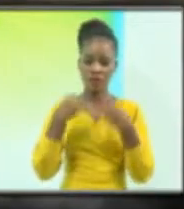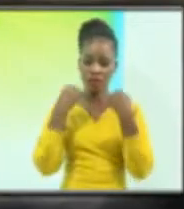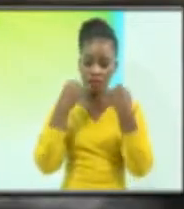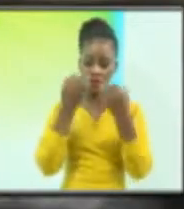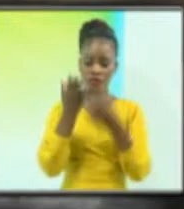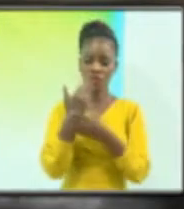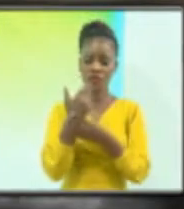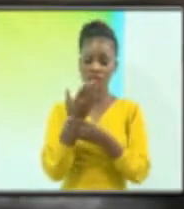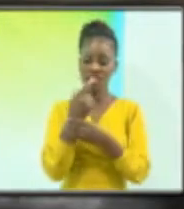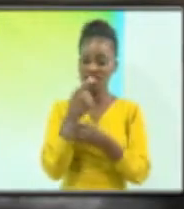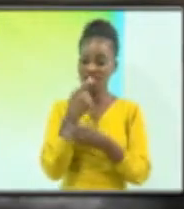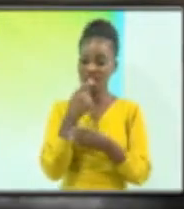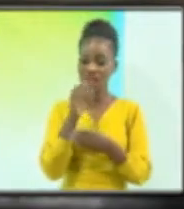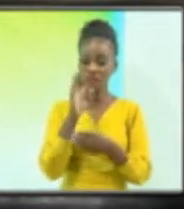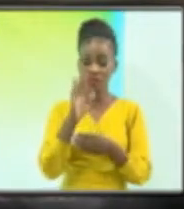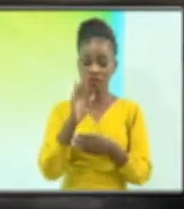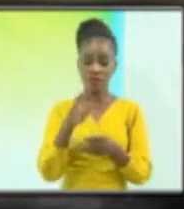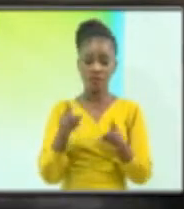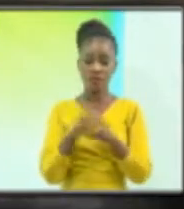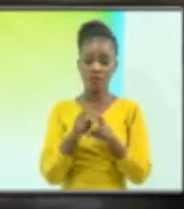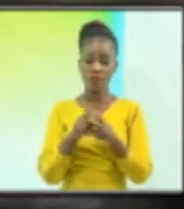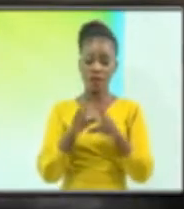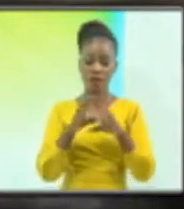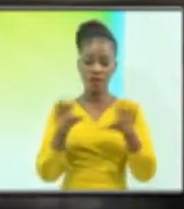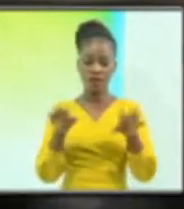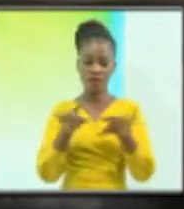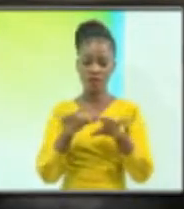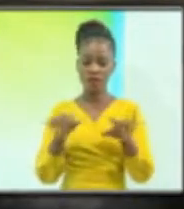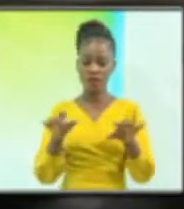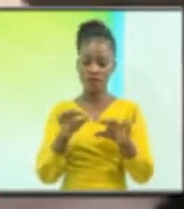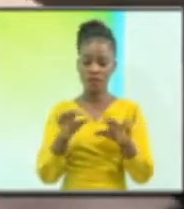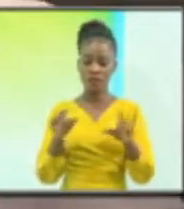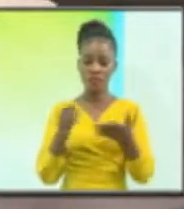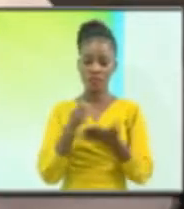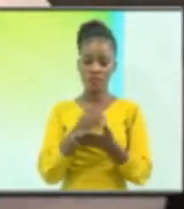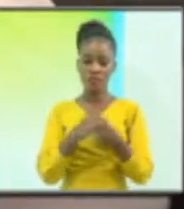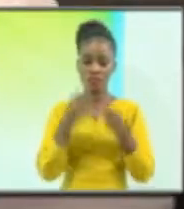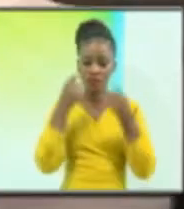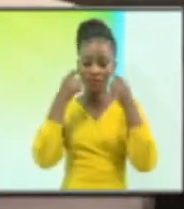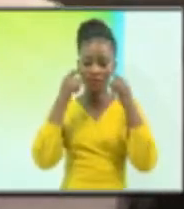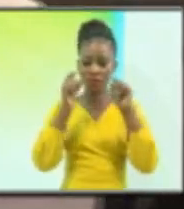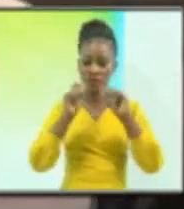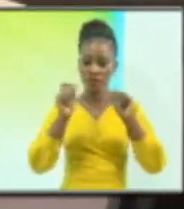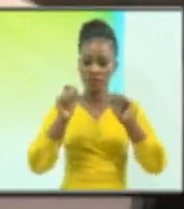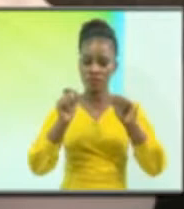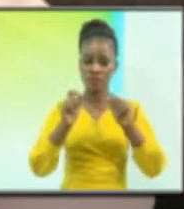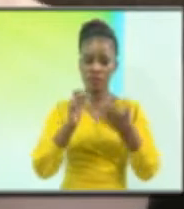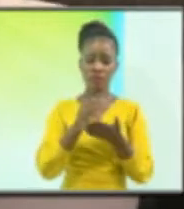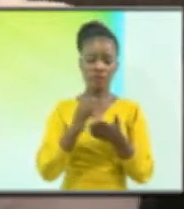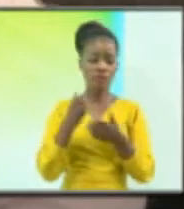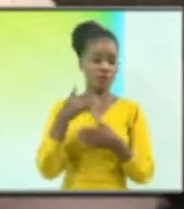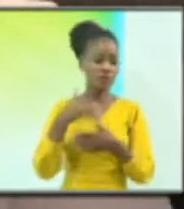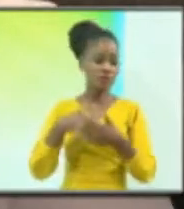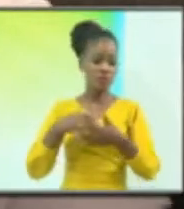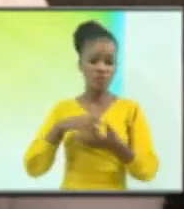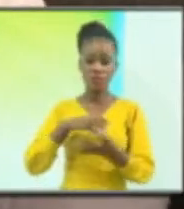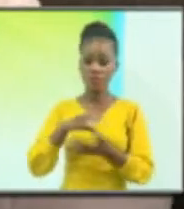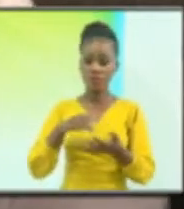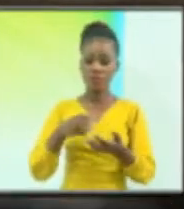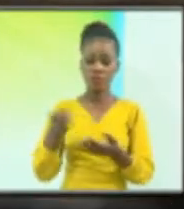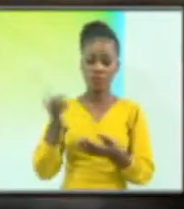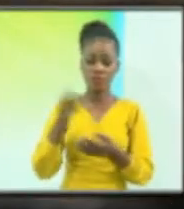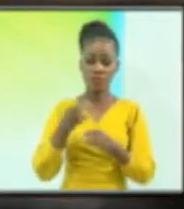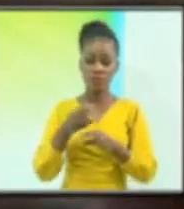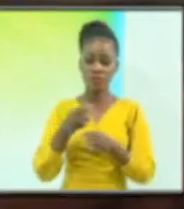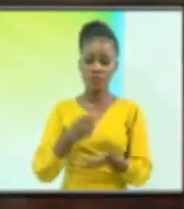We see on our computers and process. We don't see the money. Okay. Yes. The people stranded out there. What plans do you have as ministry to